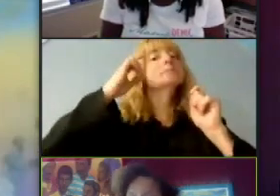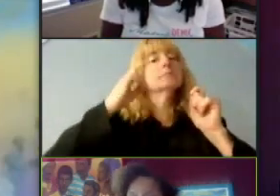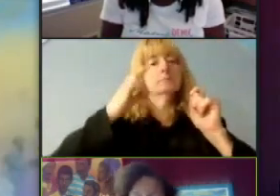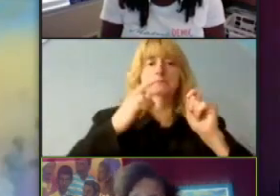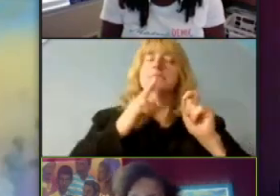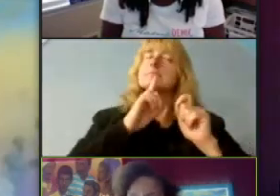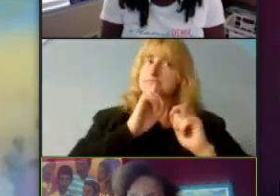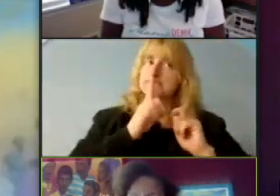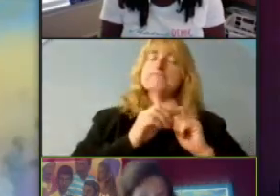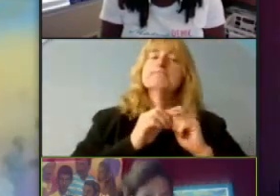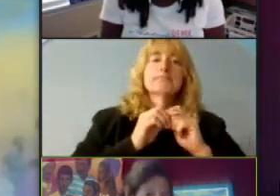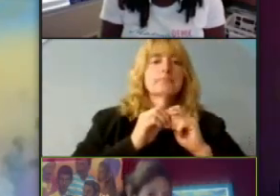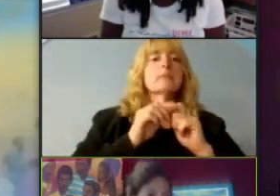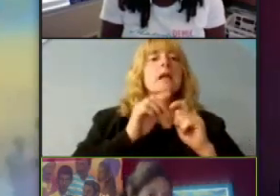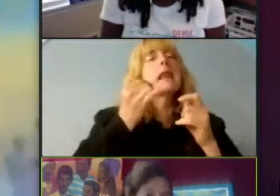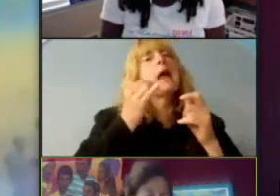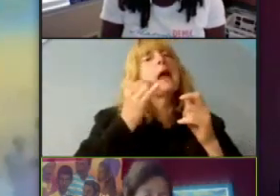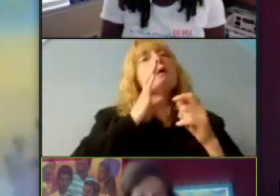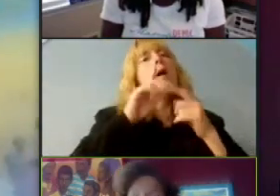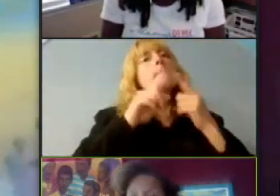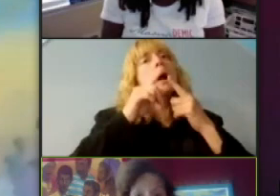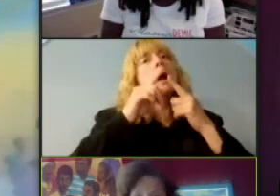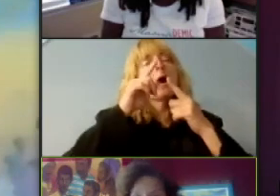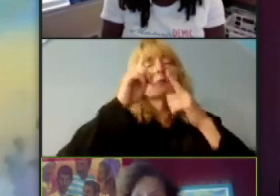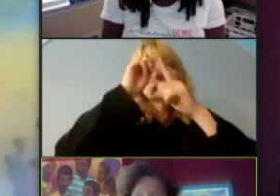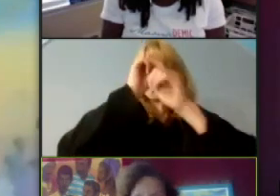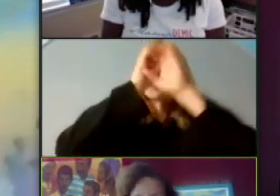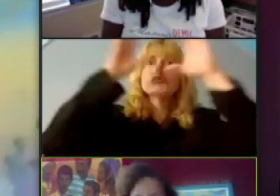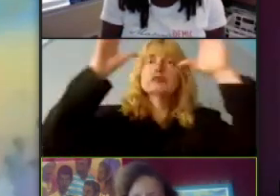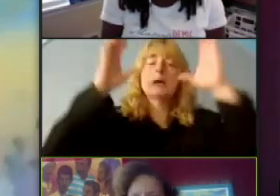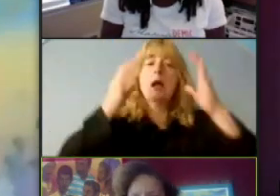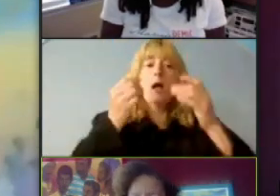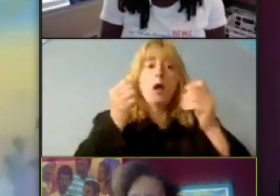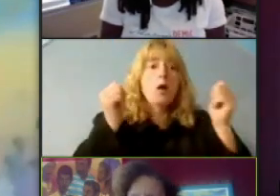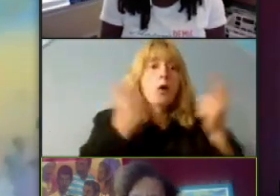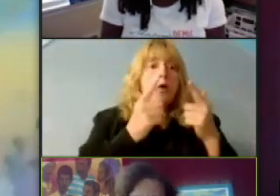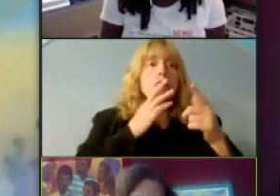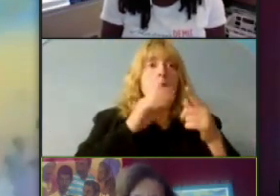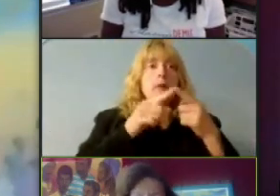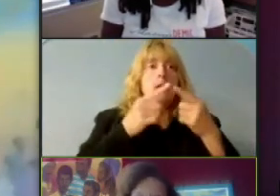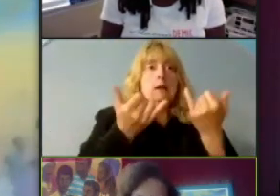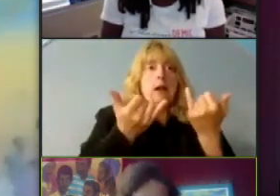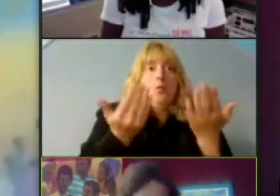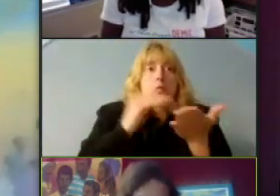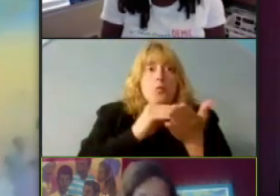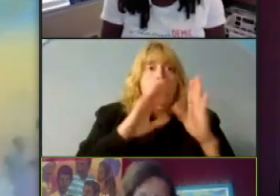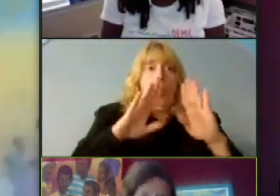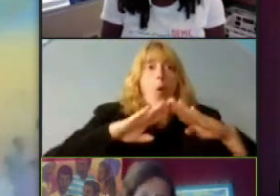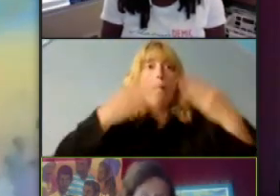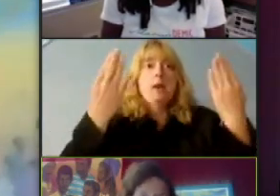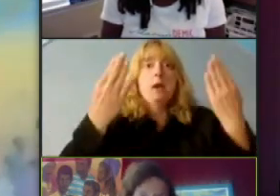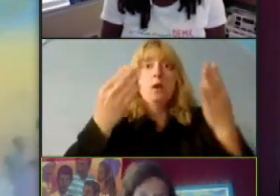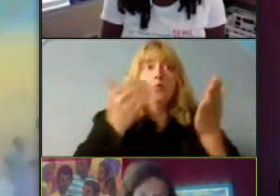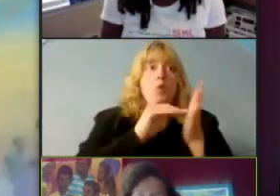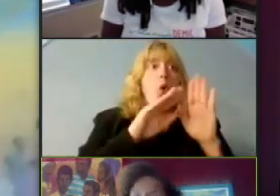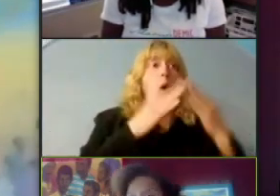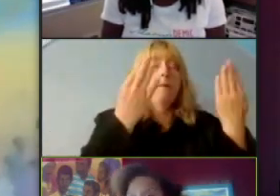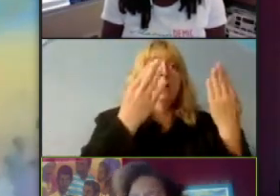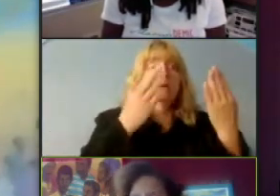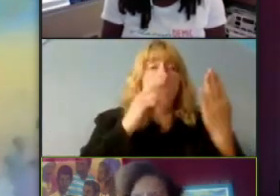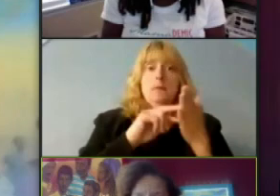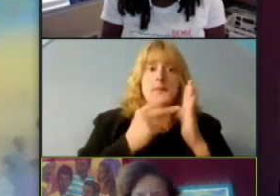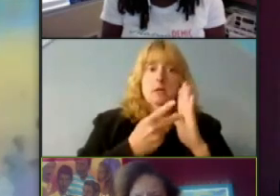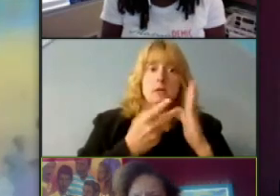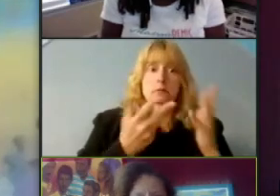the reality is now everyone is talking about reopening. What does that mean? We are still in the midst of a